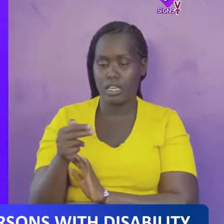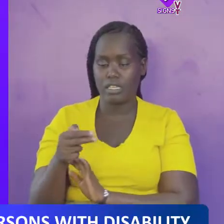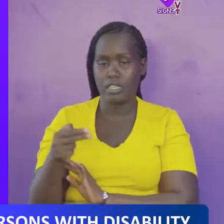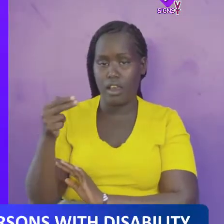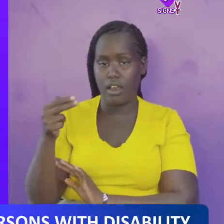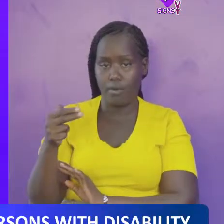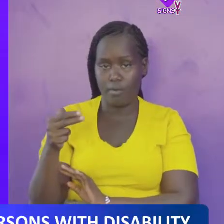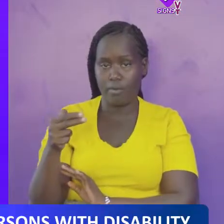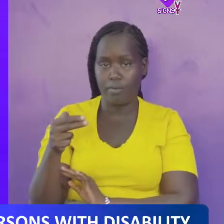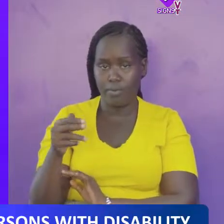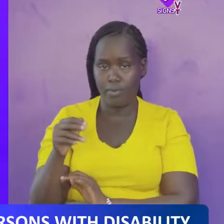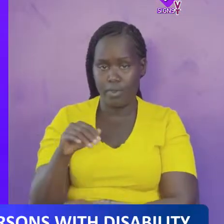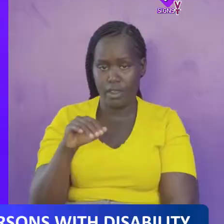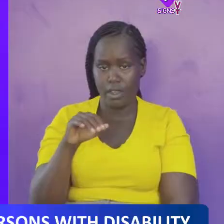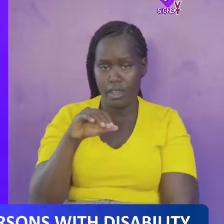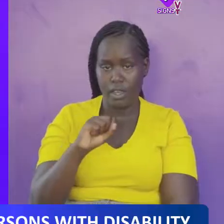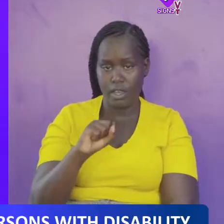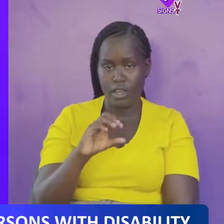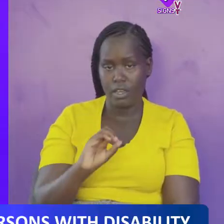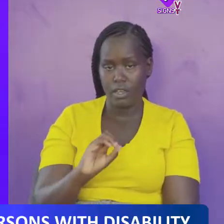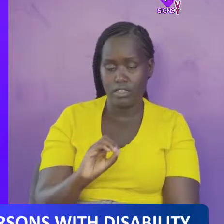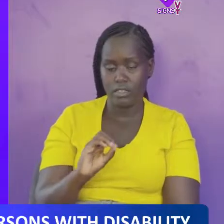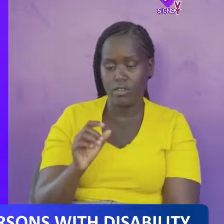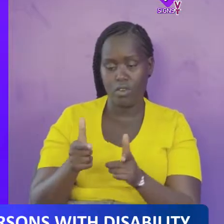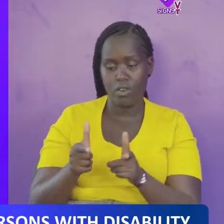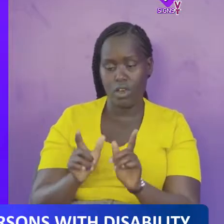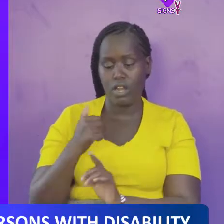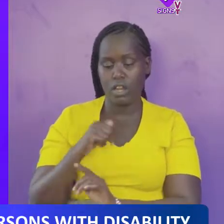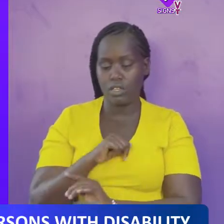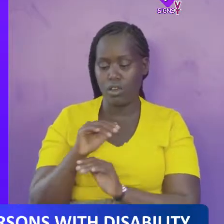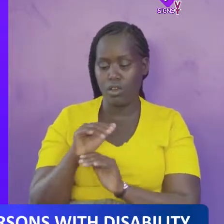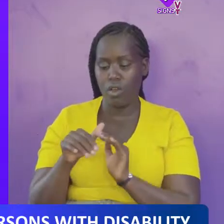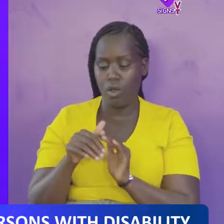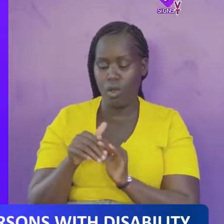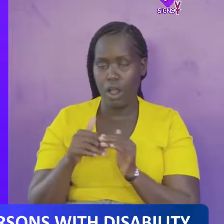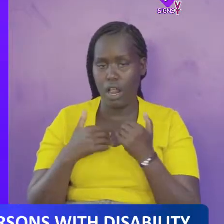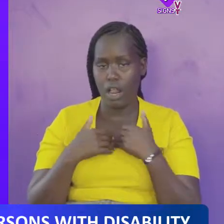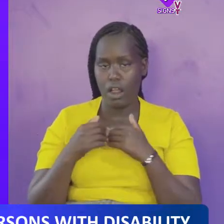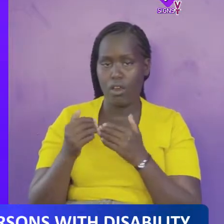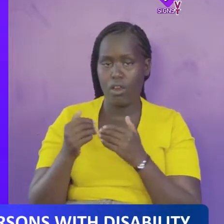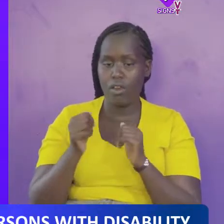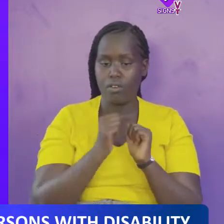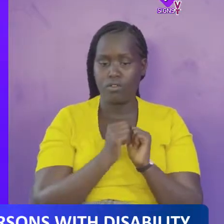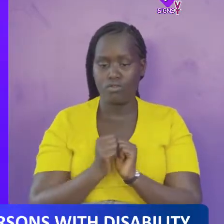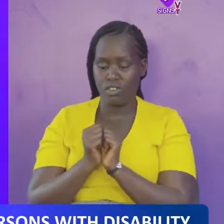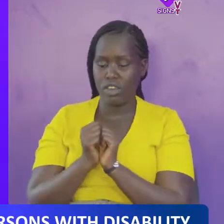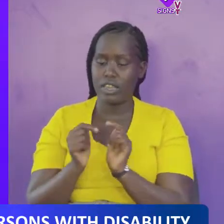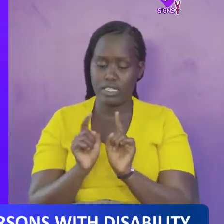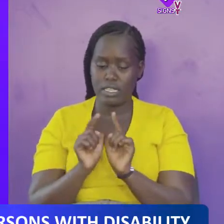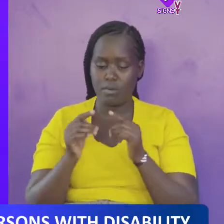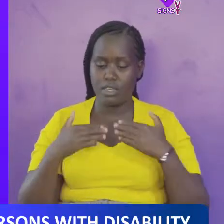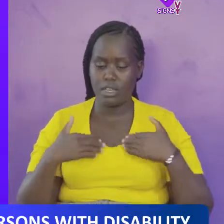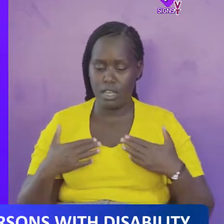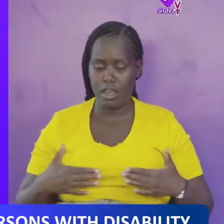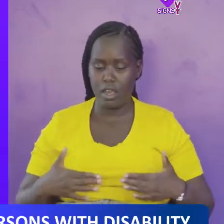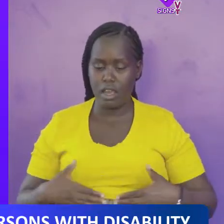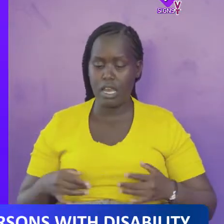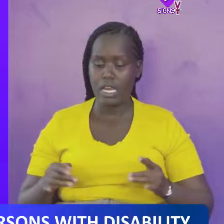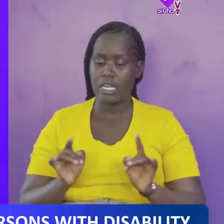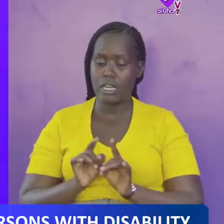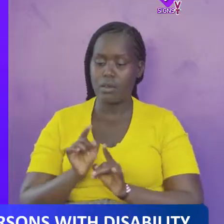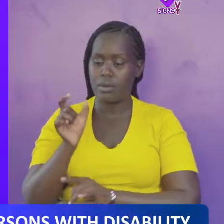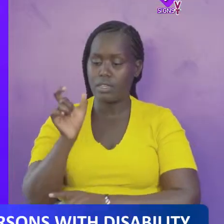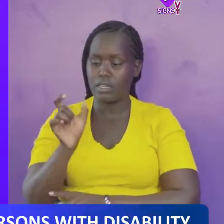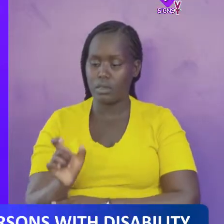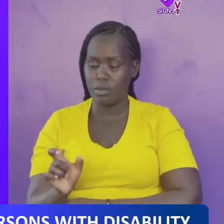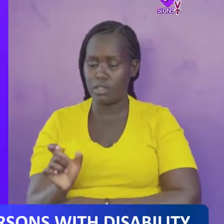So let's all pull together as human beings, as persons, and let's